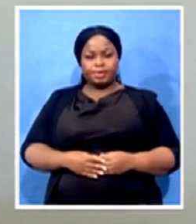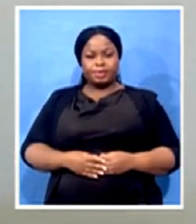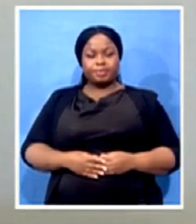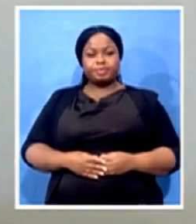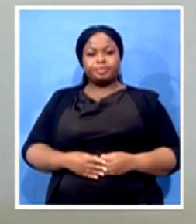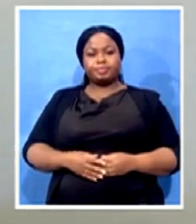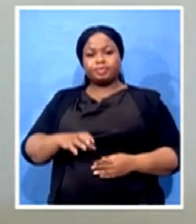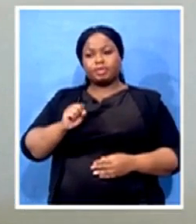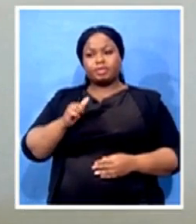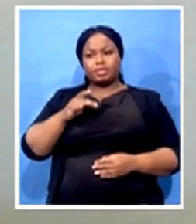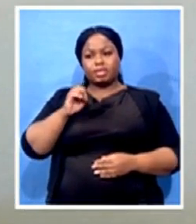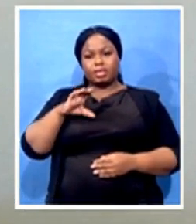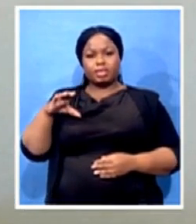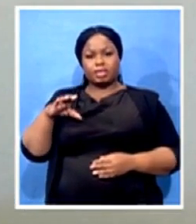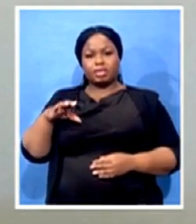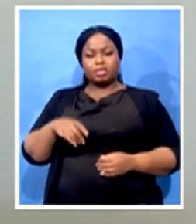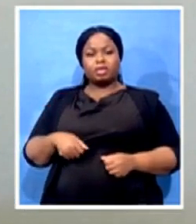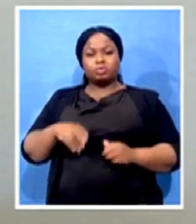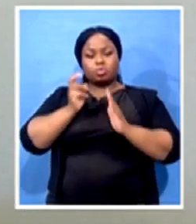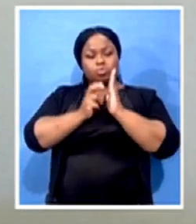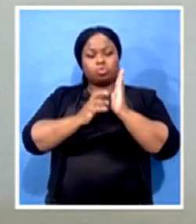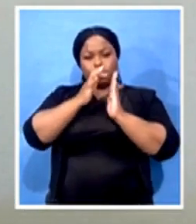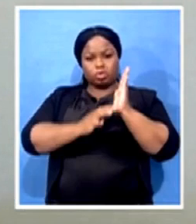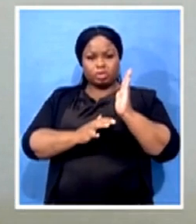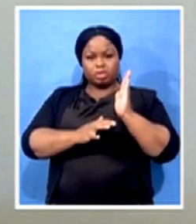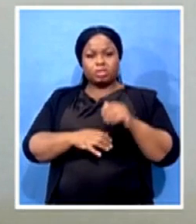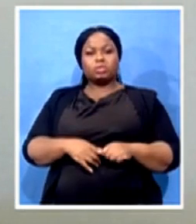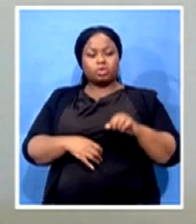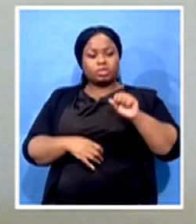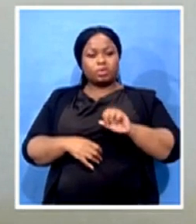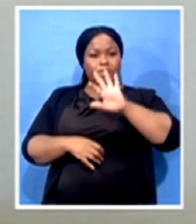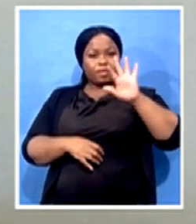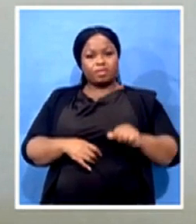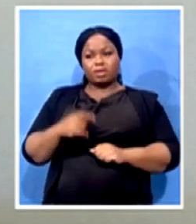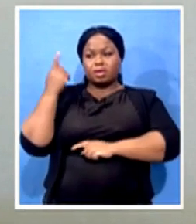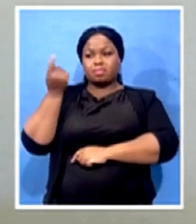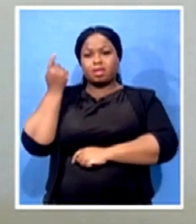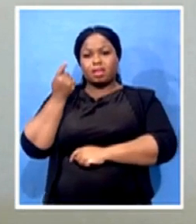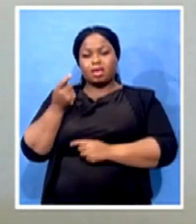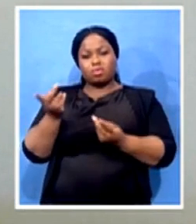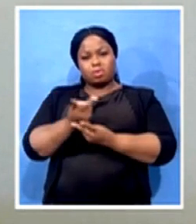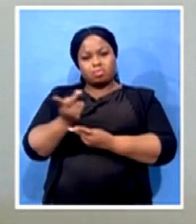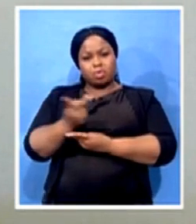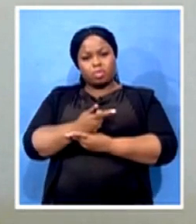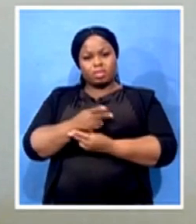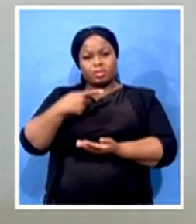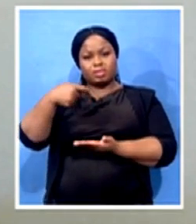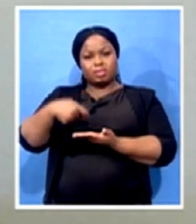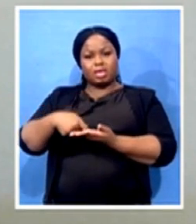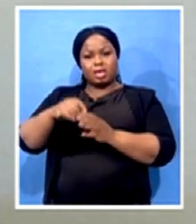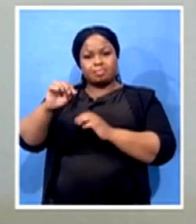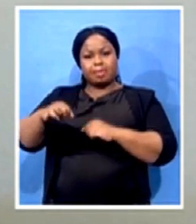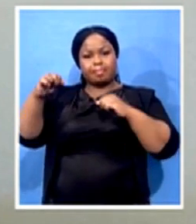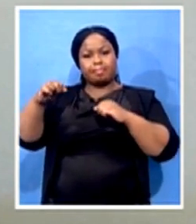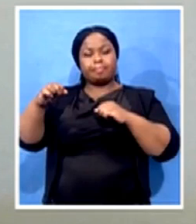South Africa and Malawi have signed and ratified, it provides the